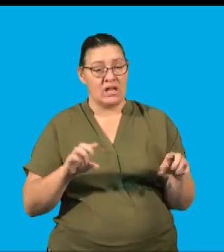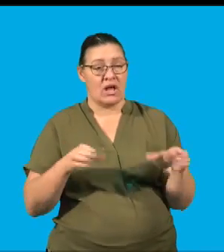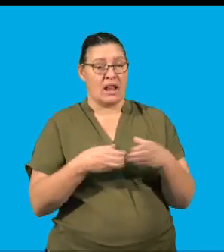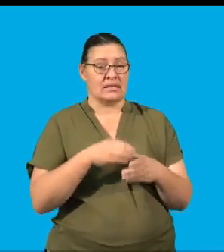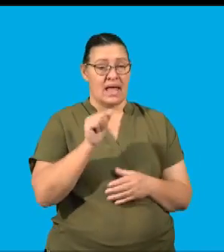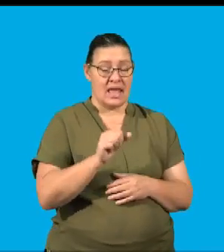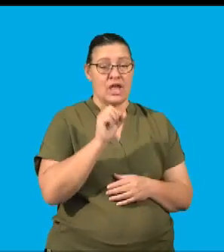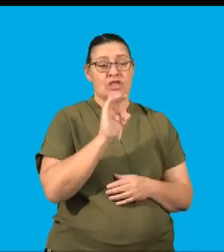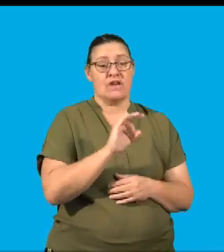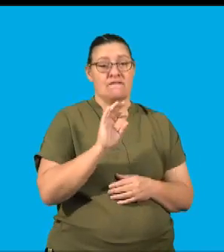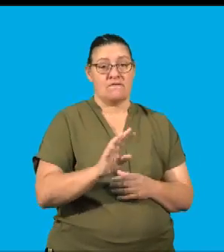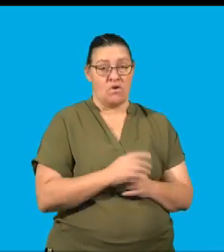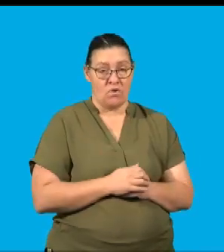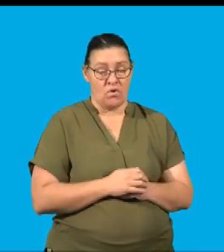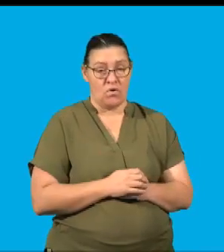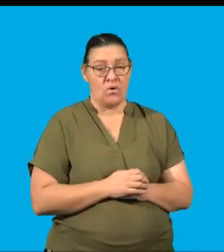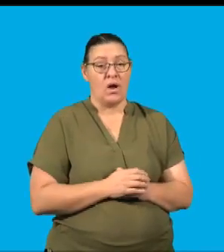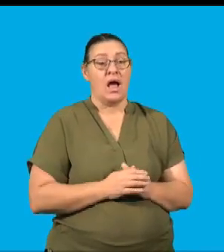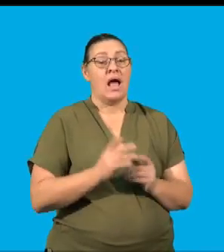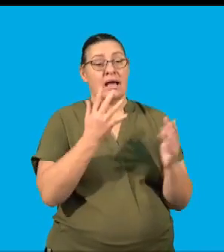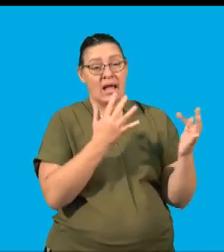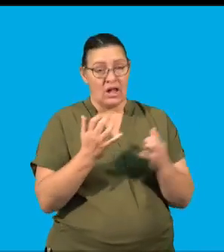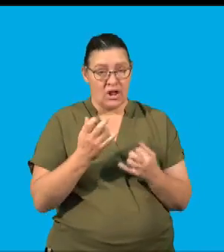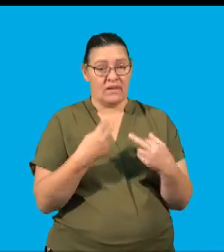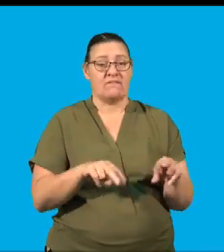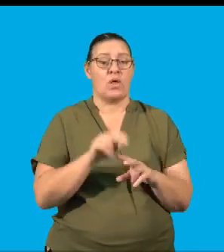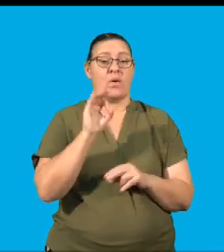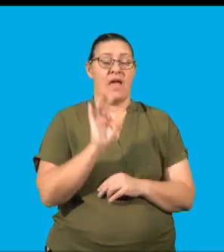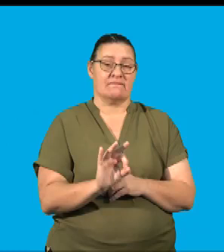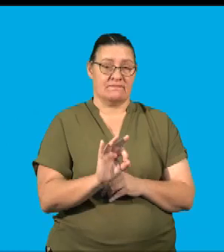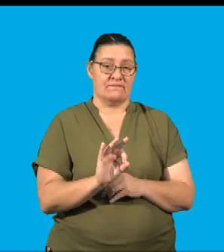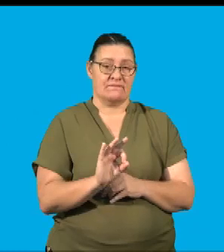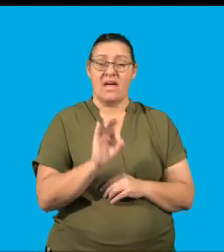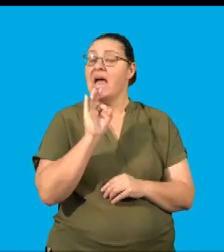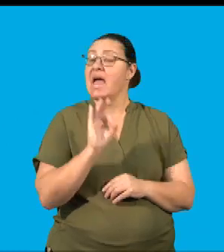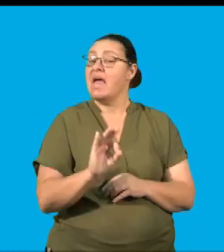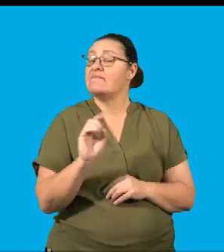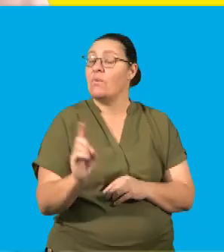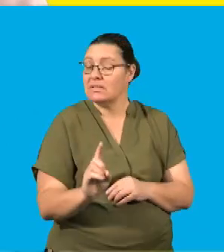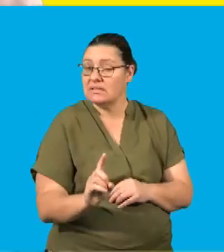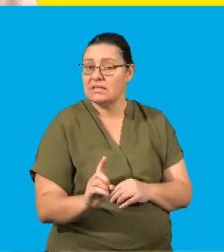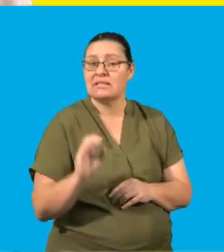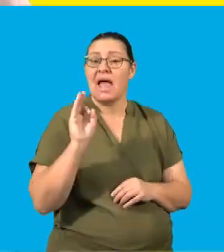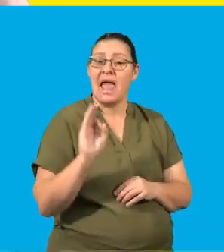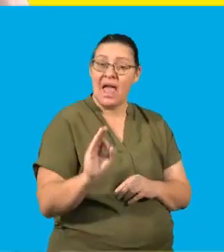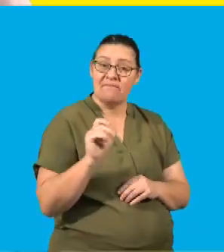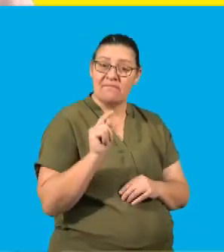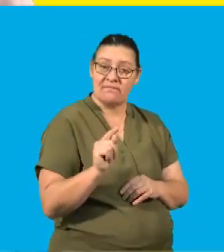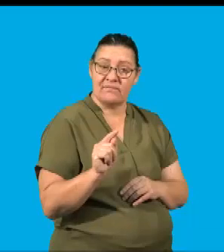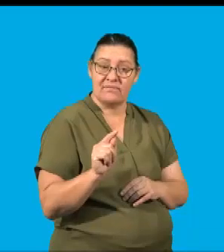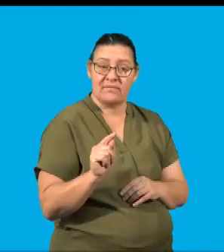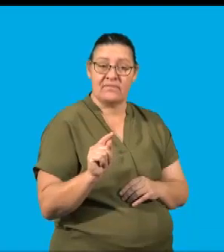range of class A is 34. Calculate the value of F. Remember what is F? F, they told us that